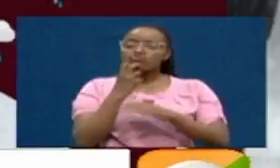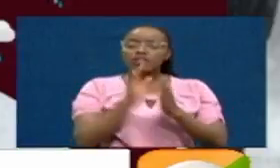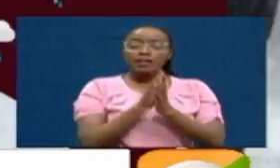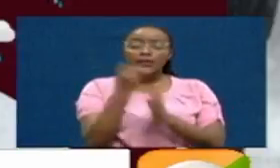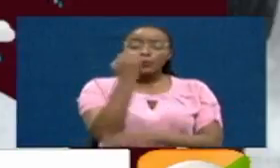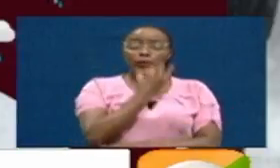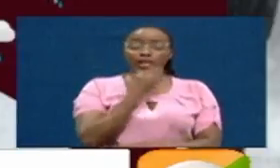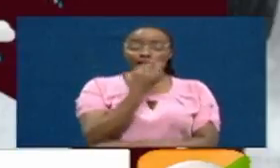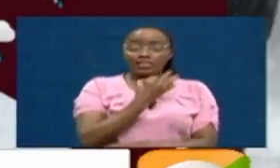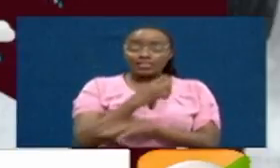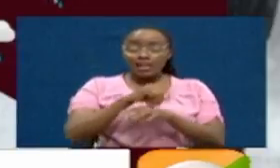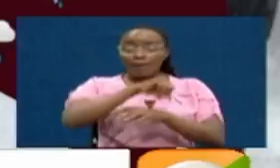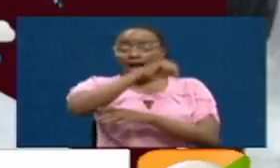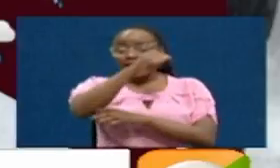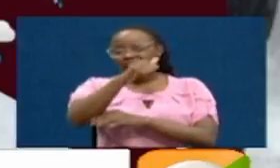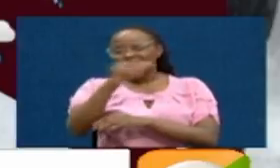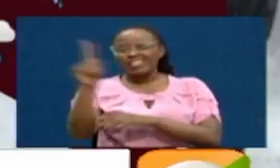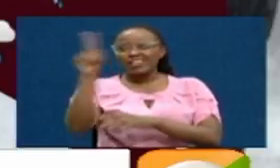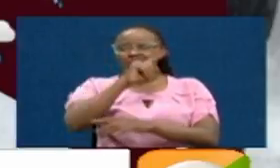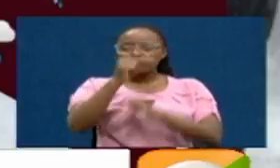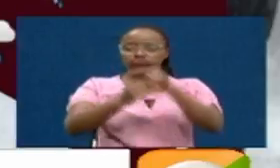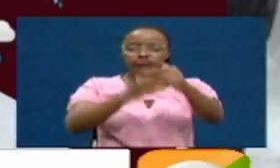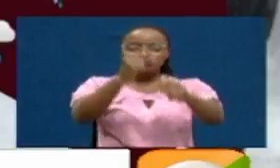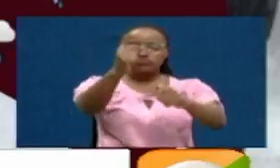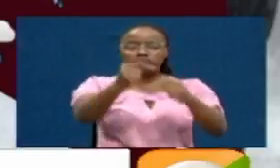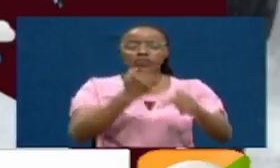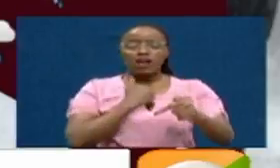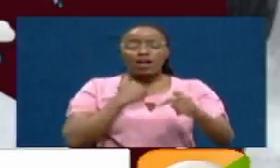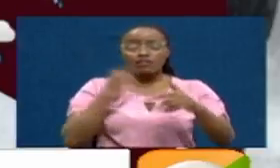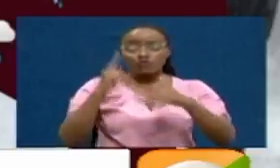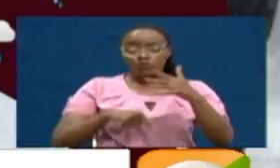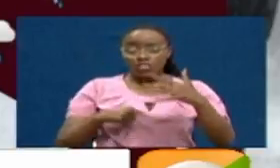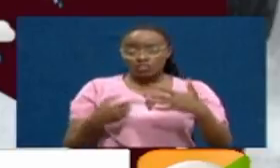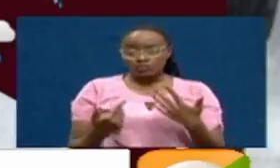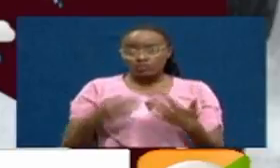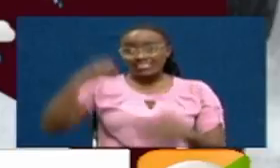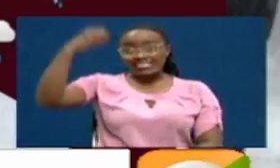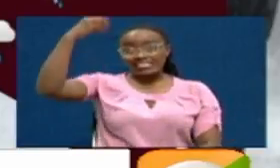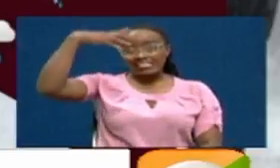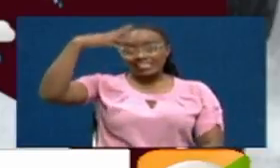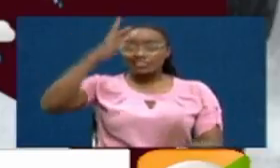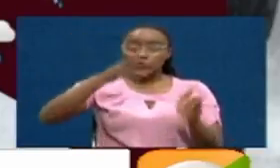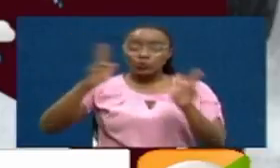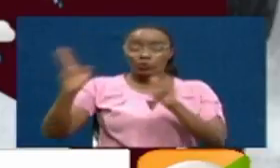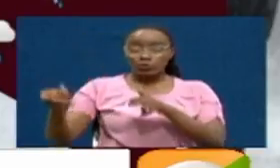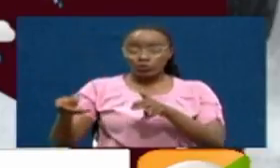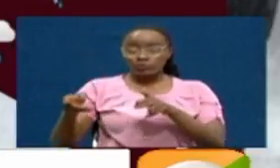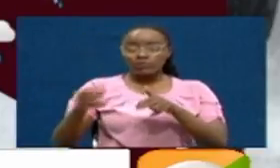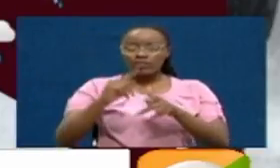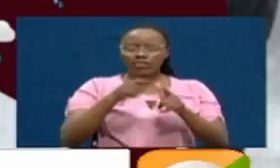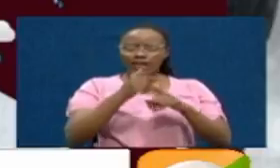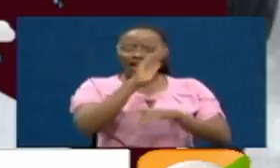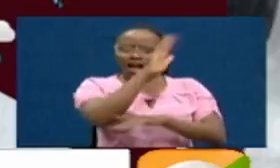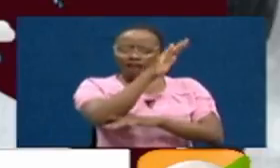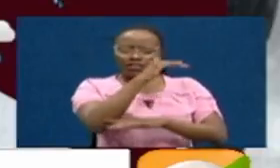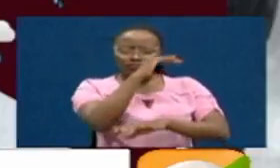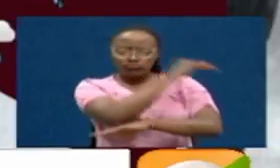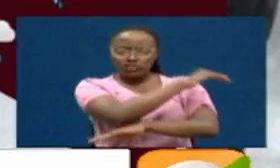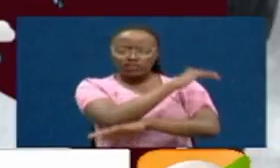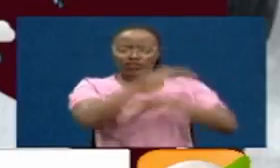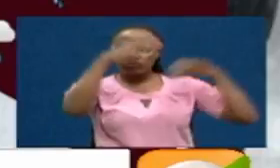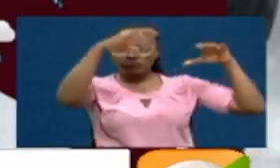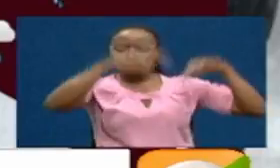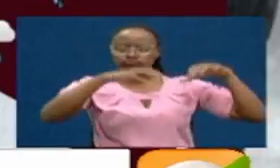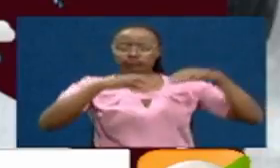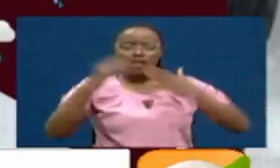Wednesday, while the rest of the days they are likely to experience sunny conditions. Afternoon and evening showers